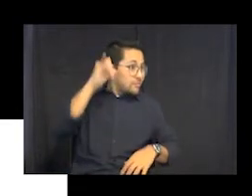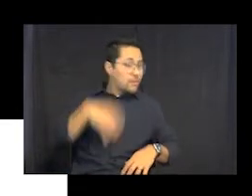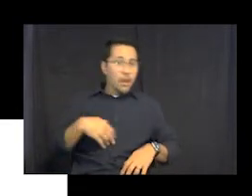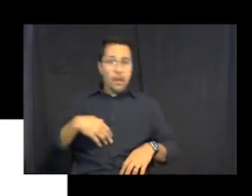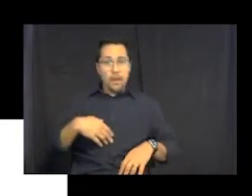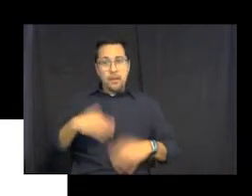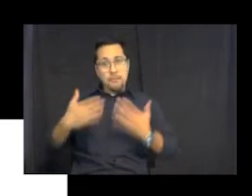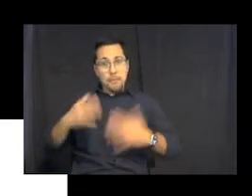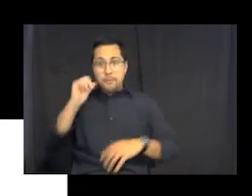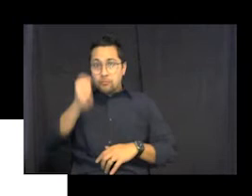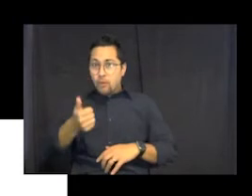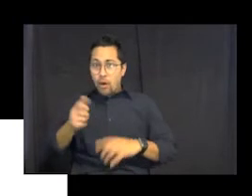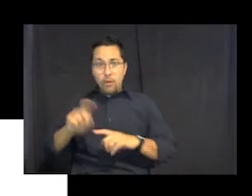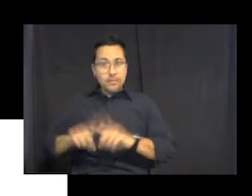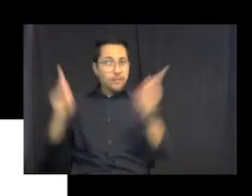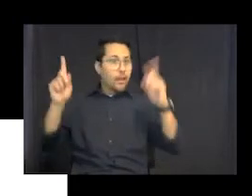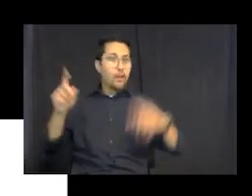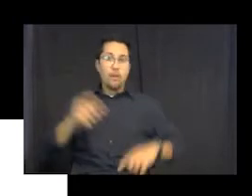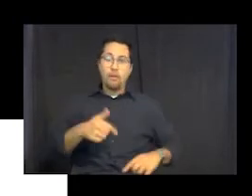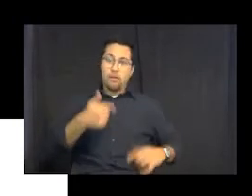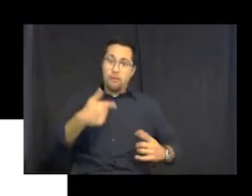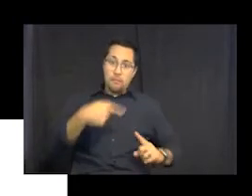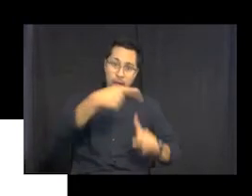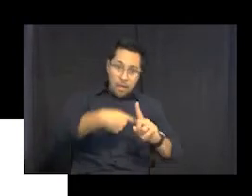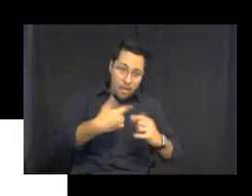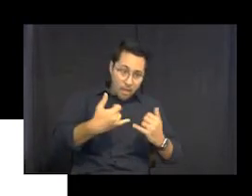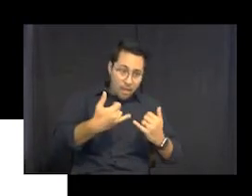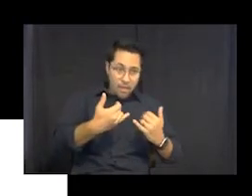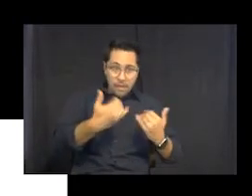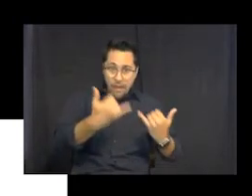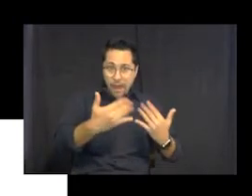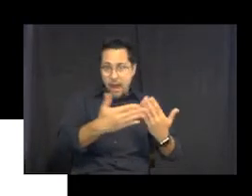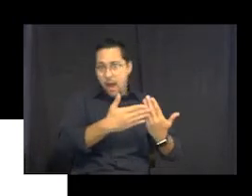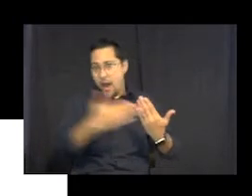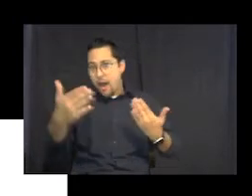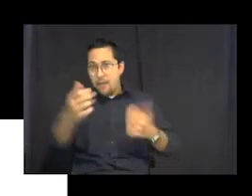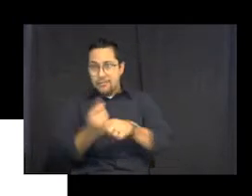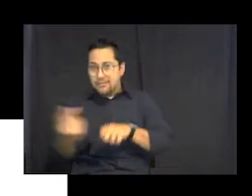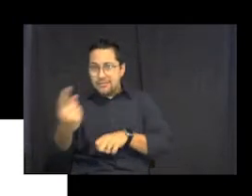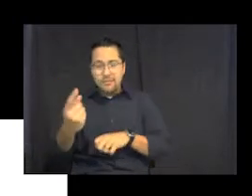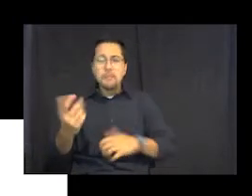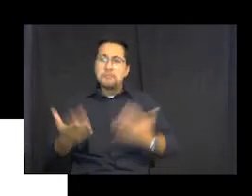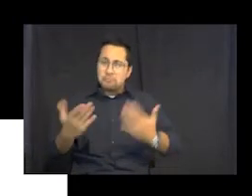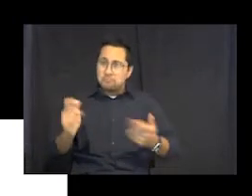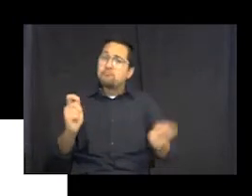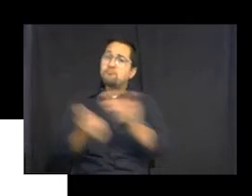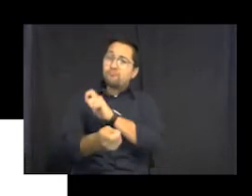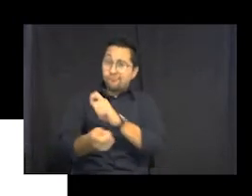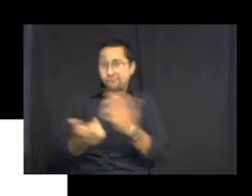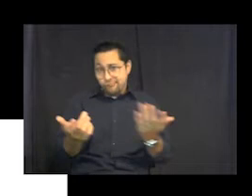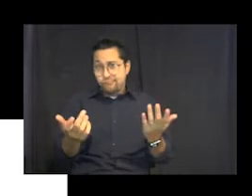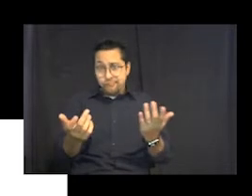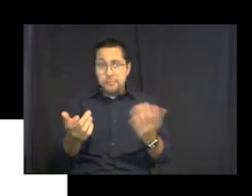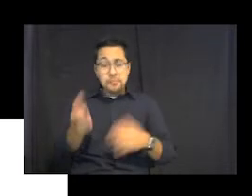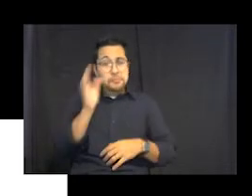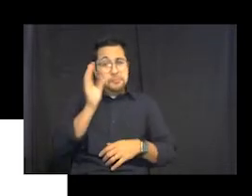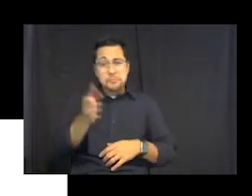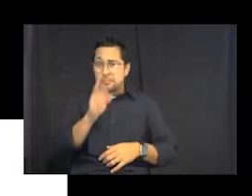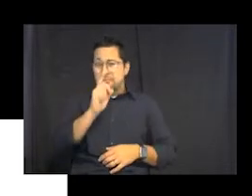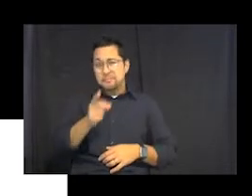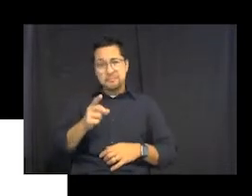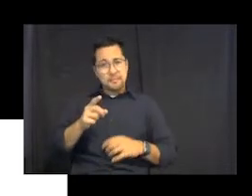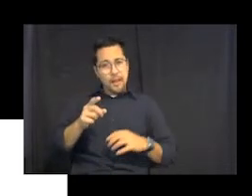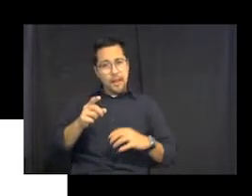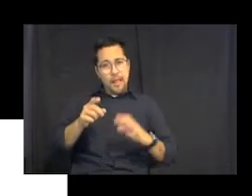What you need a month from now or a year from now may differ from what you need today. It's a